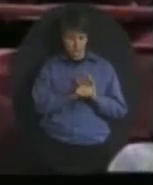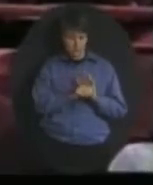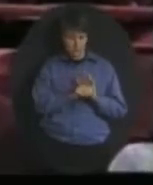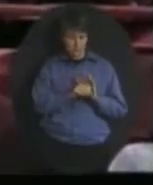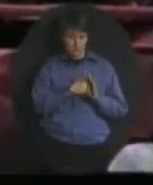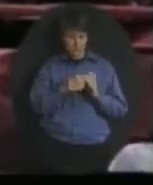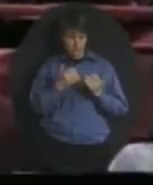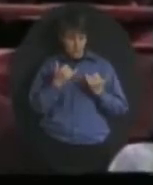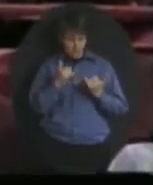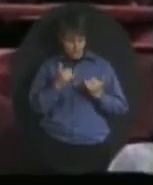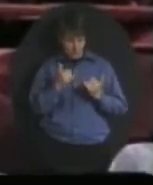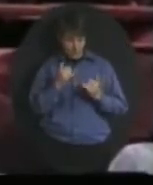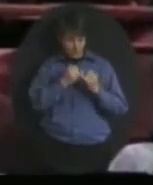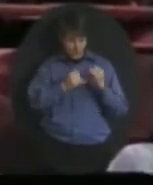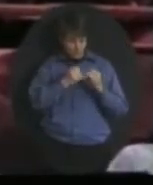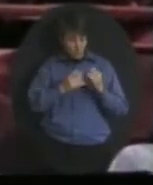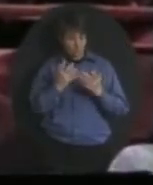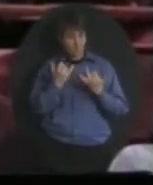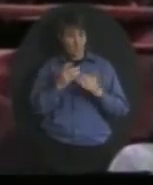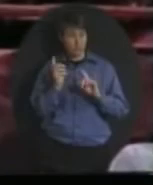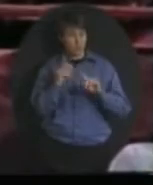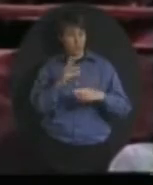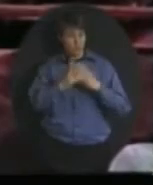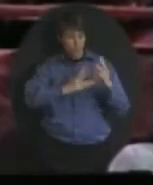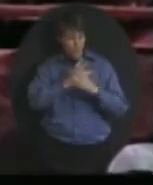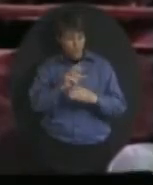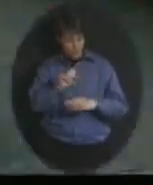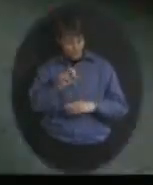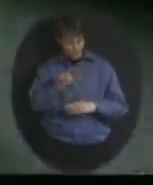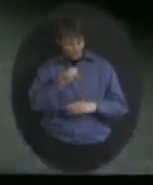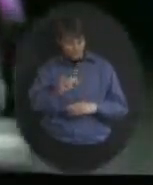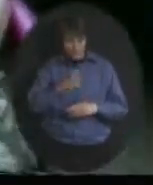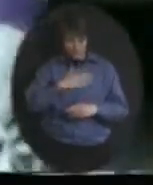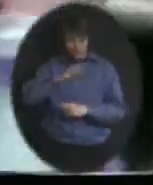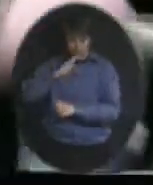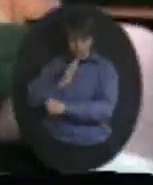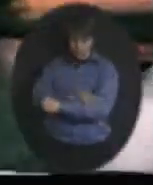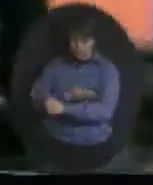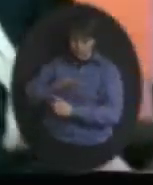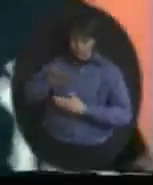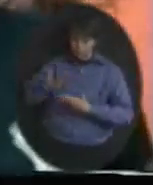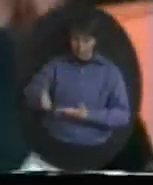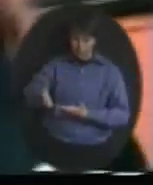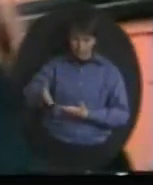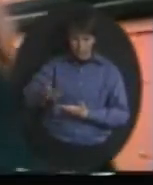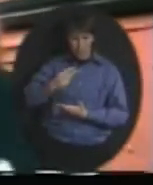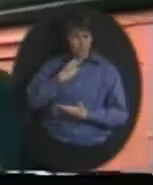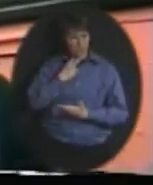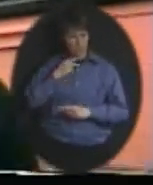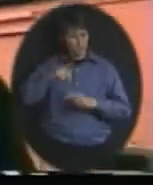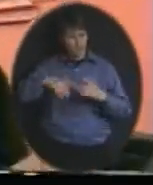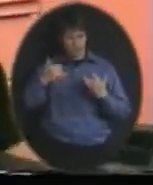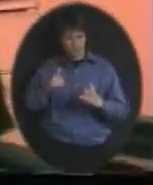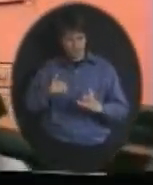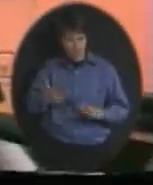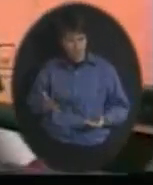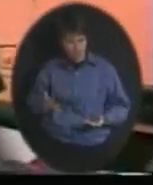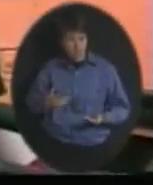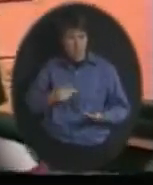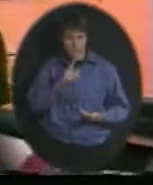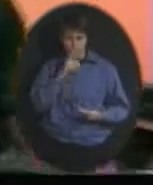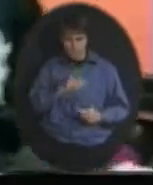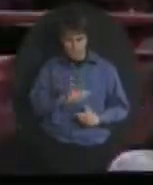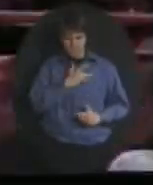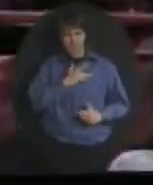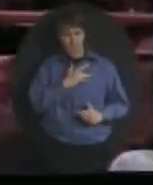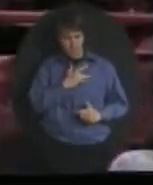know, to go to the World Series, and my daughter was on the sideline. You know, she doesn't get to play, and that kind of struck home